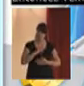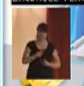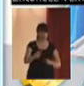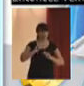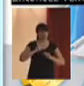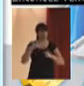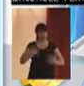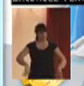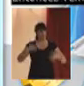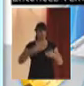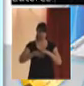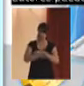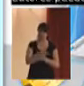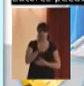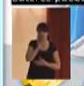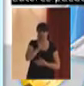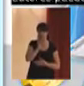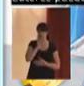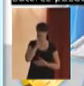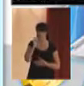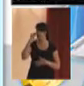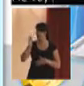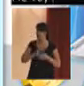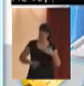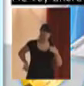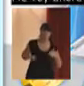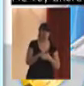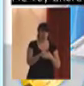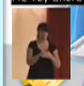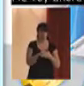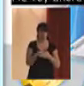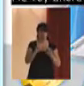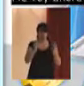all this can affect accessibility. I now go to the other end,